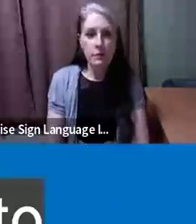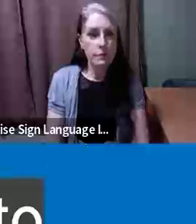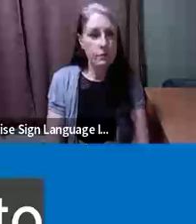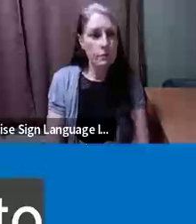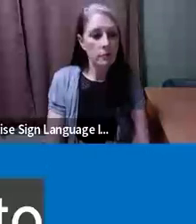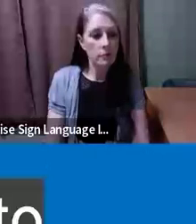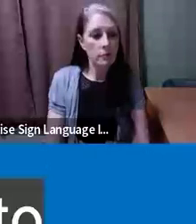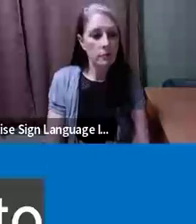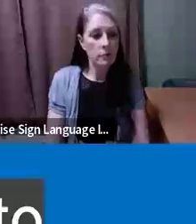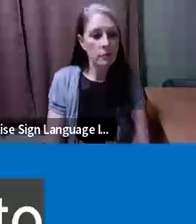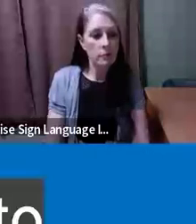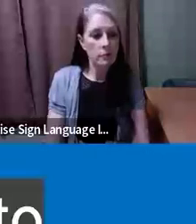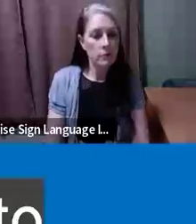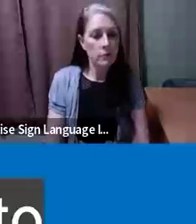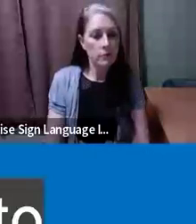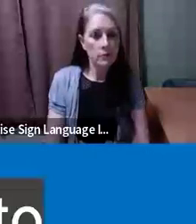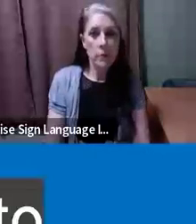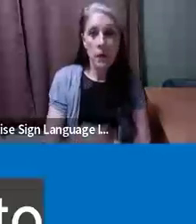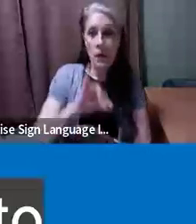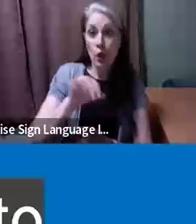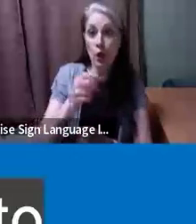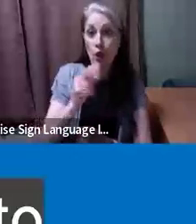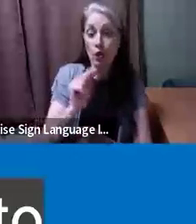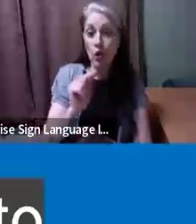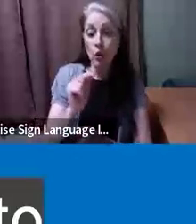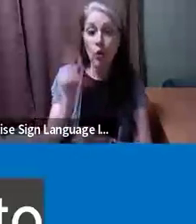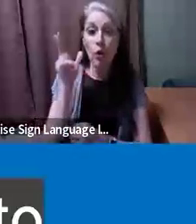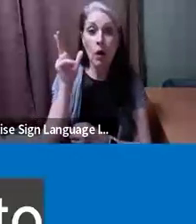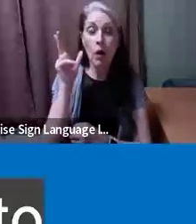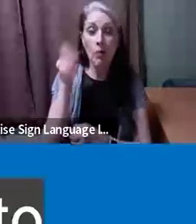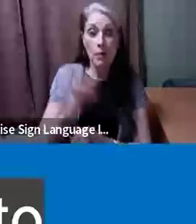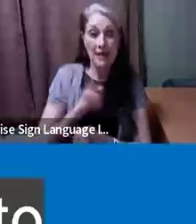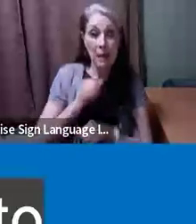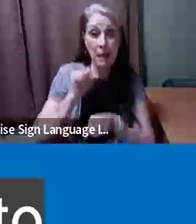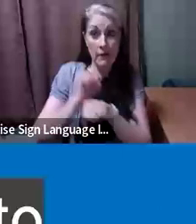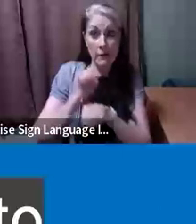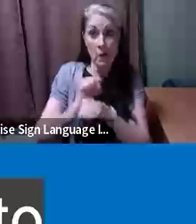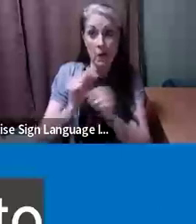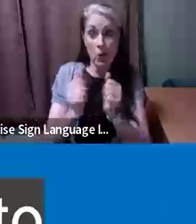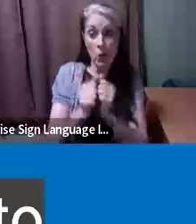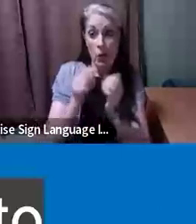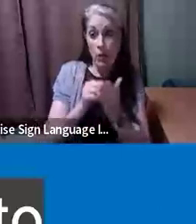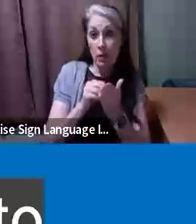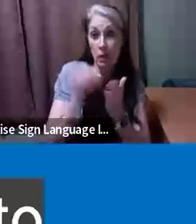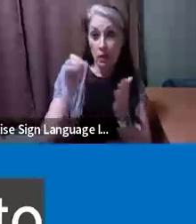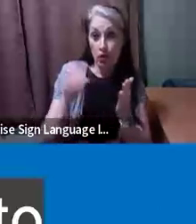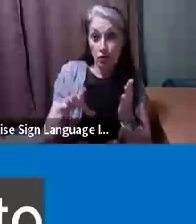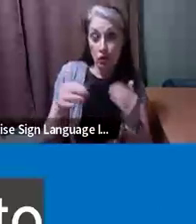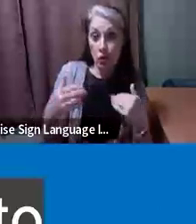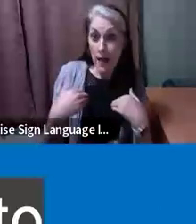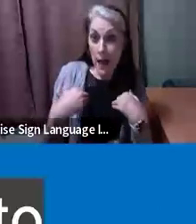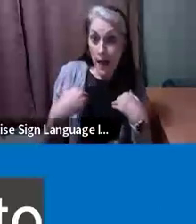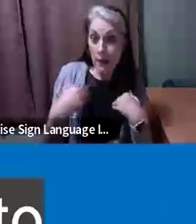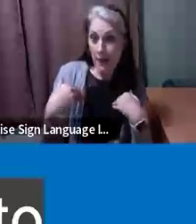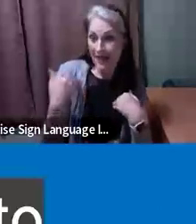Hi, this is Joan. I have worked with students or had young